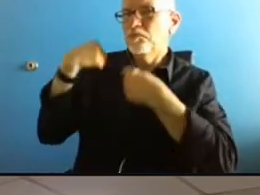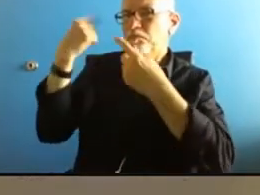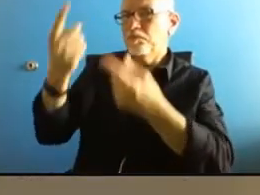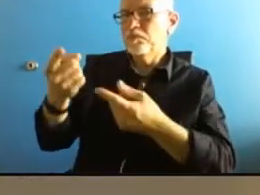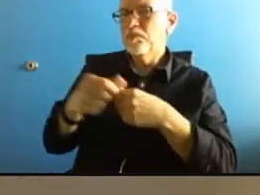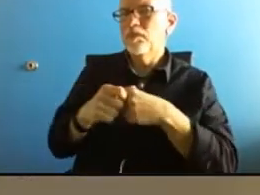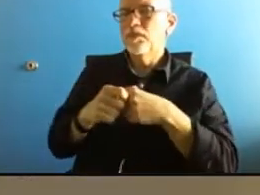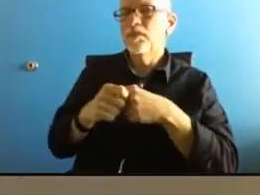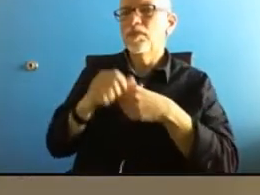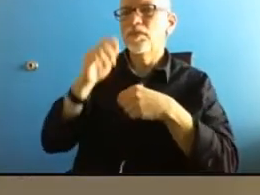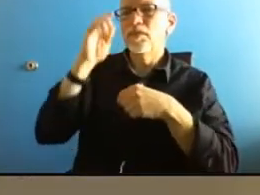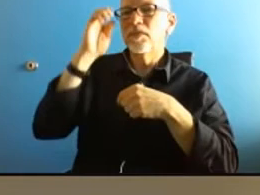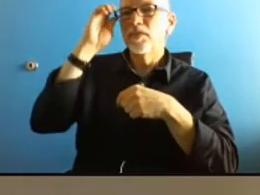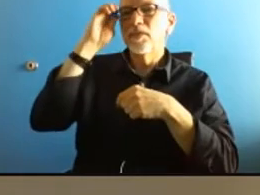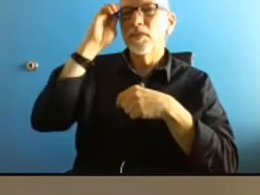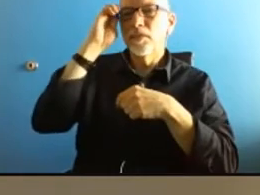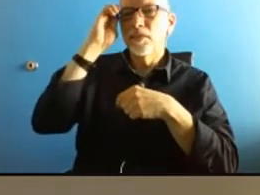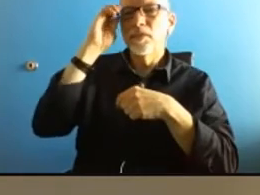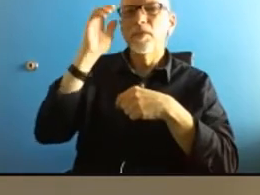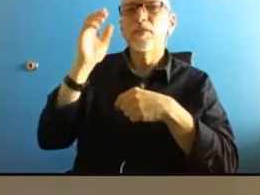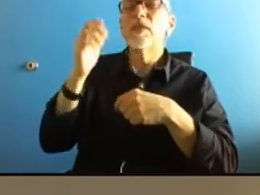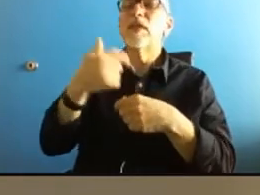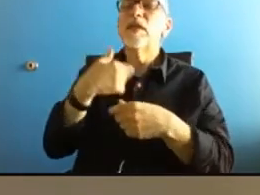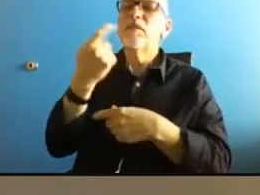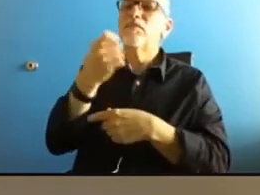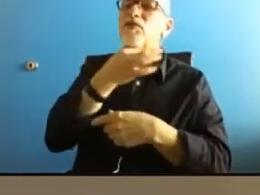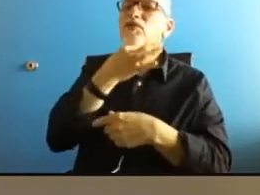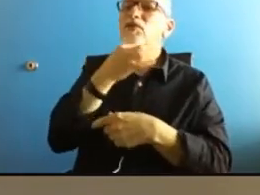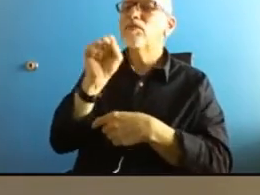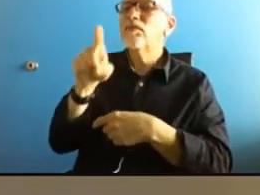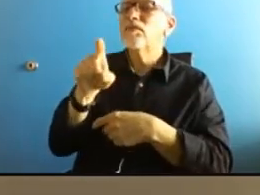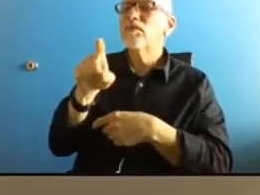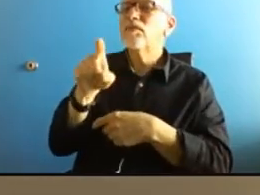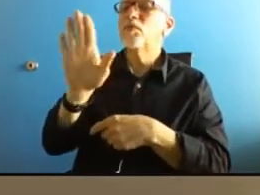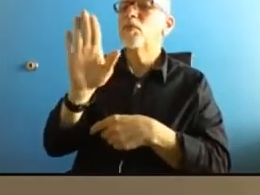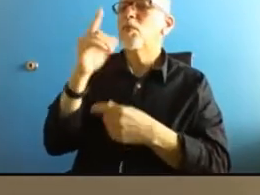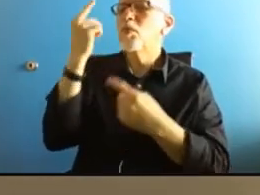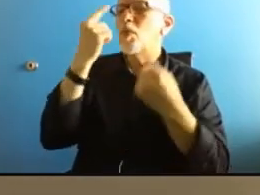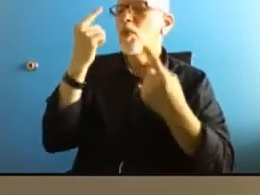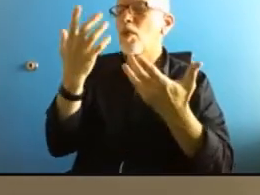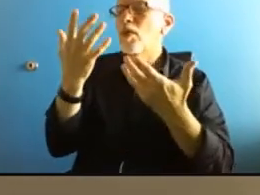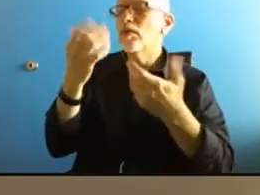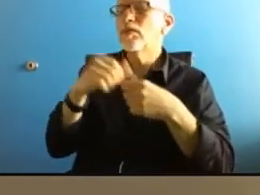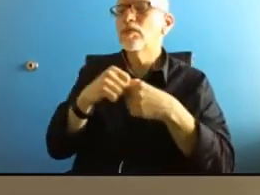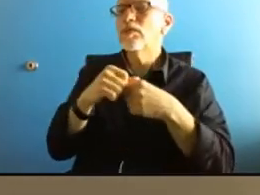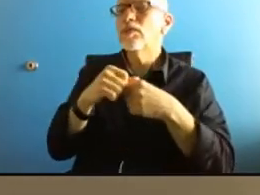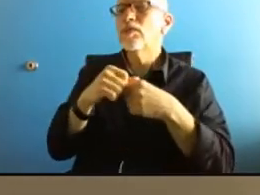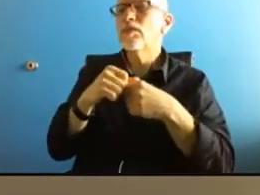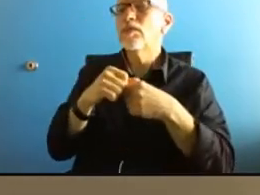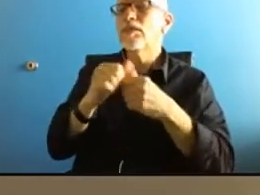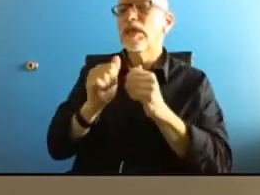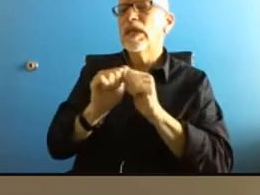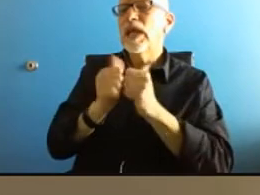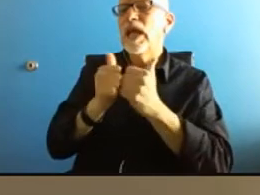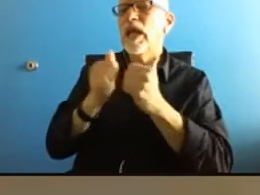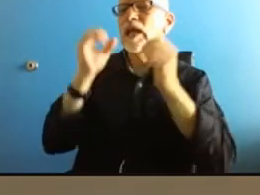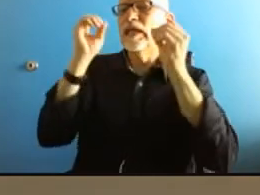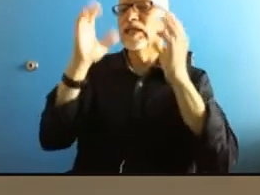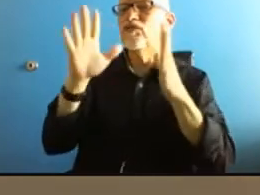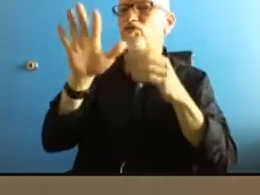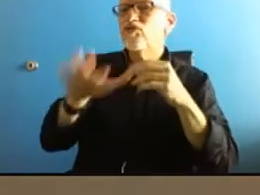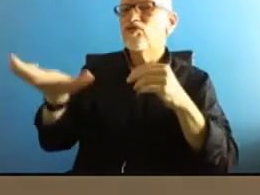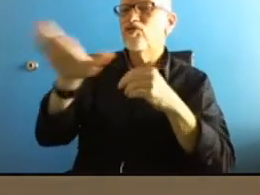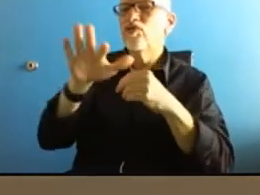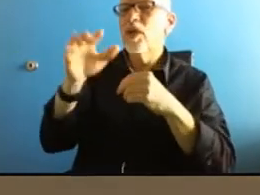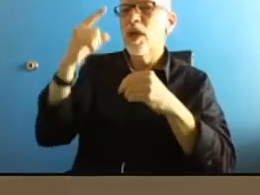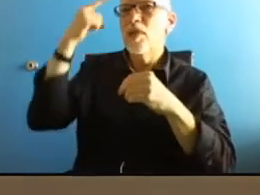I'm kind of curious as to your thoughts on how educators may think that they